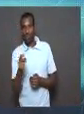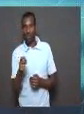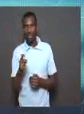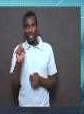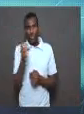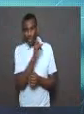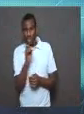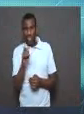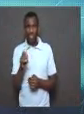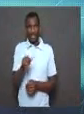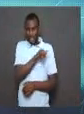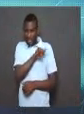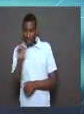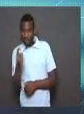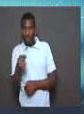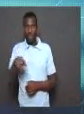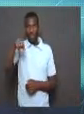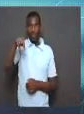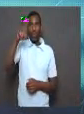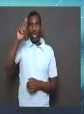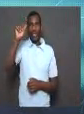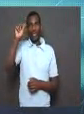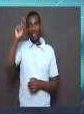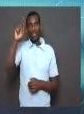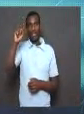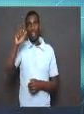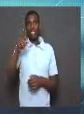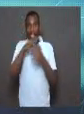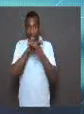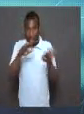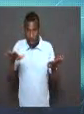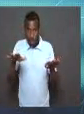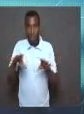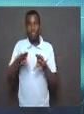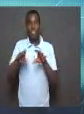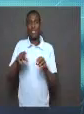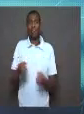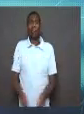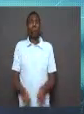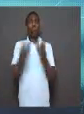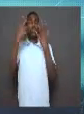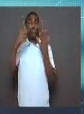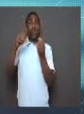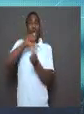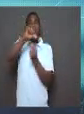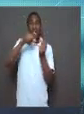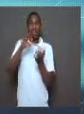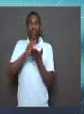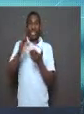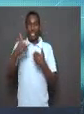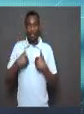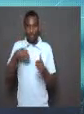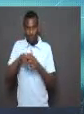of quanta were distributed amongst a larger number of atoms, although the